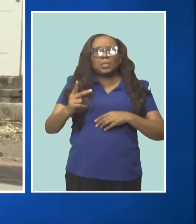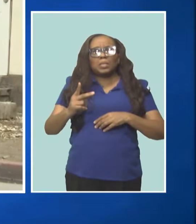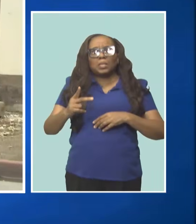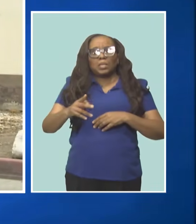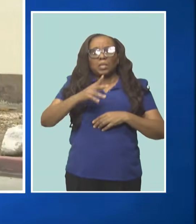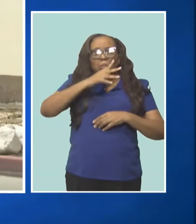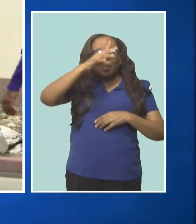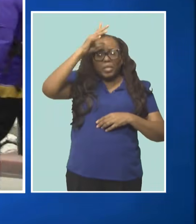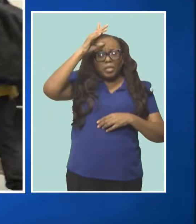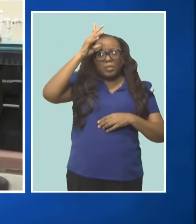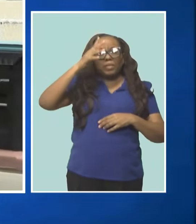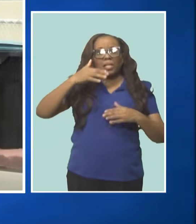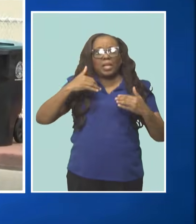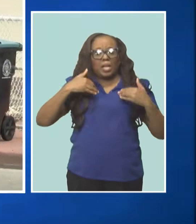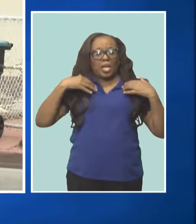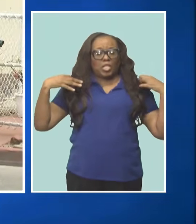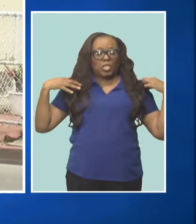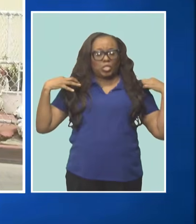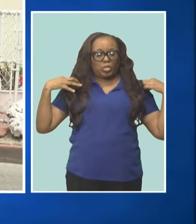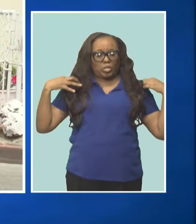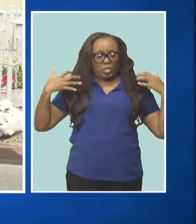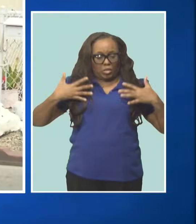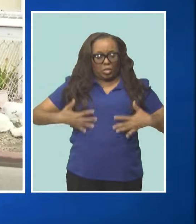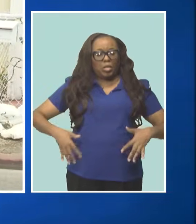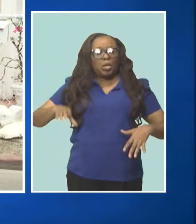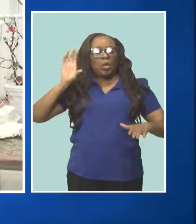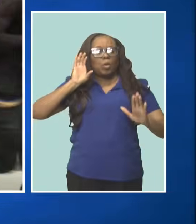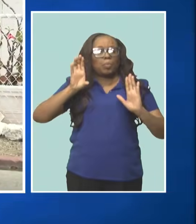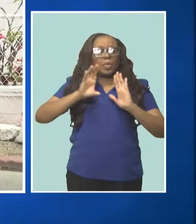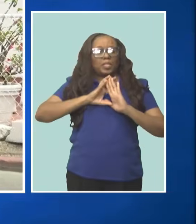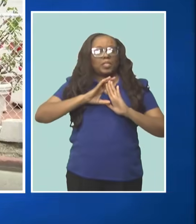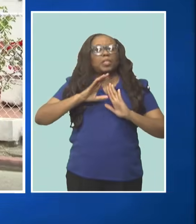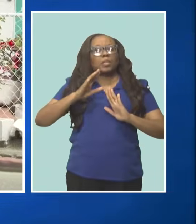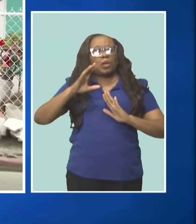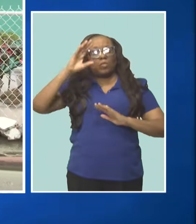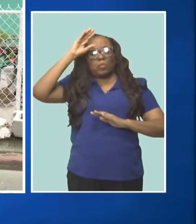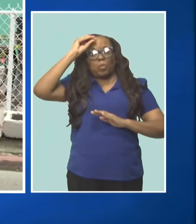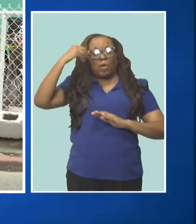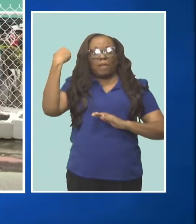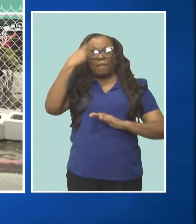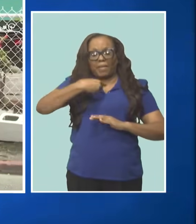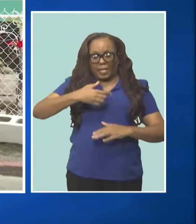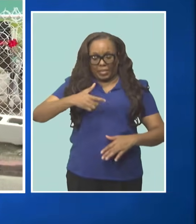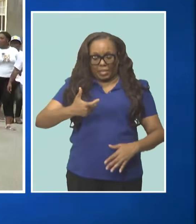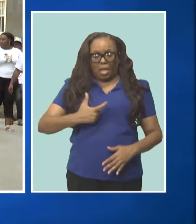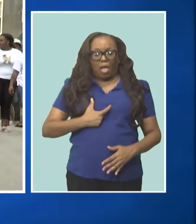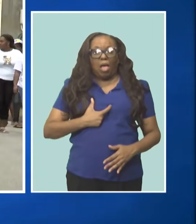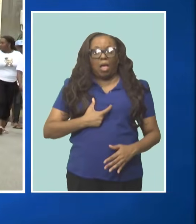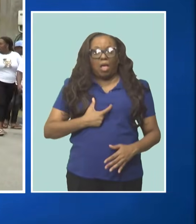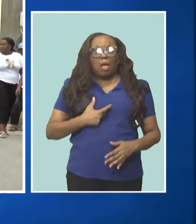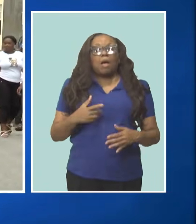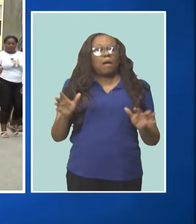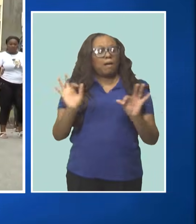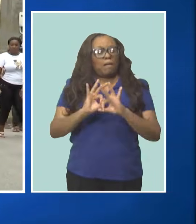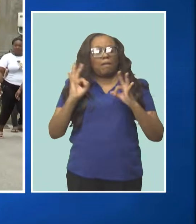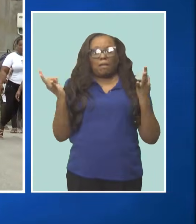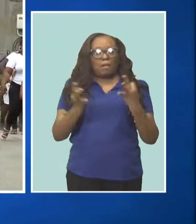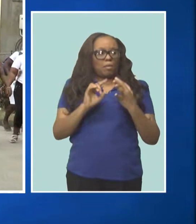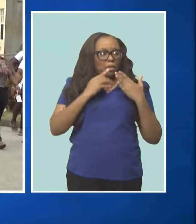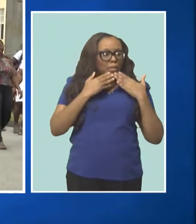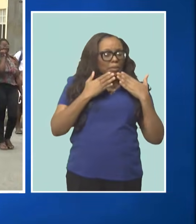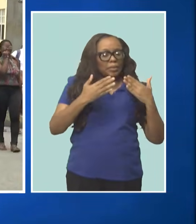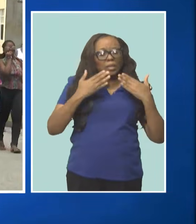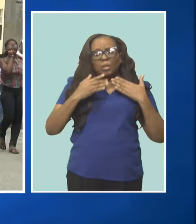parents, who wore shirts bearing a picture of their child's face. His aunt, Ordine Springer, says the family is grateful for